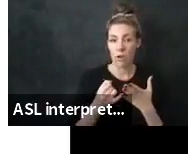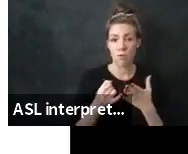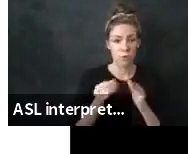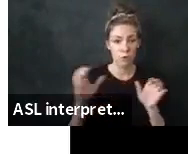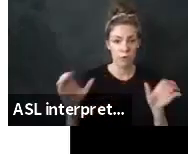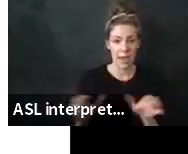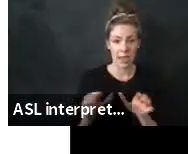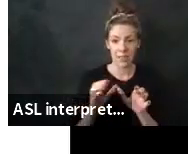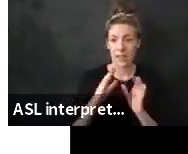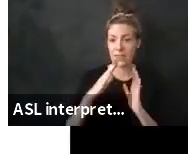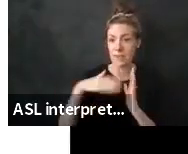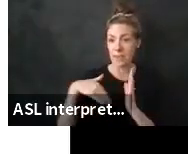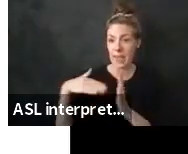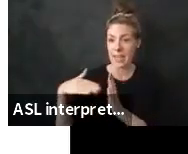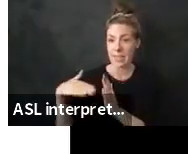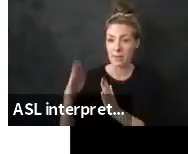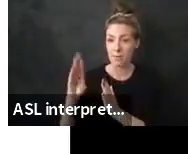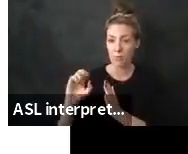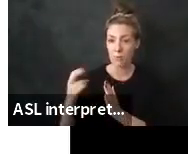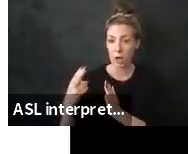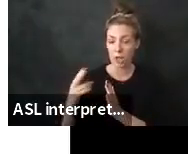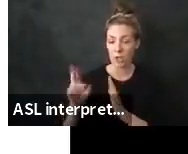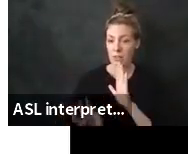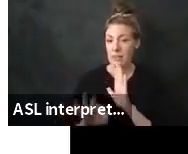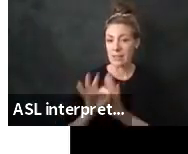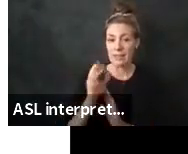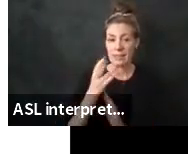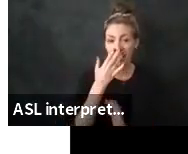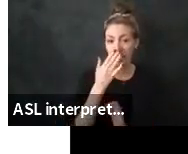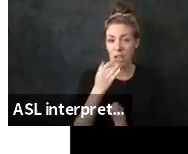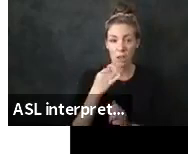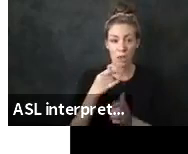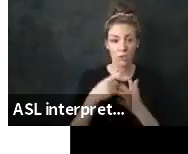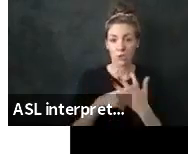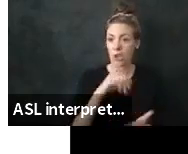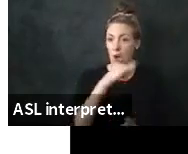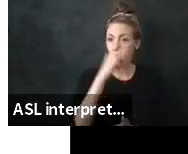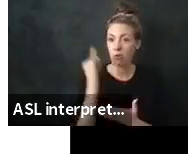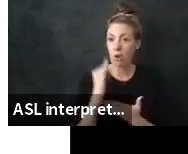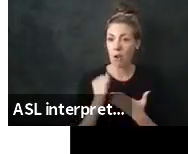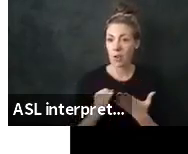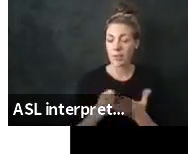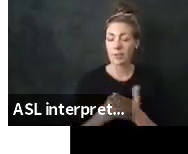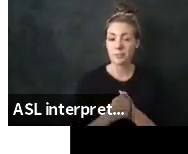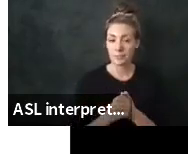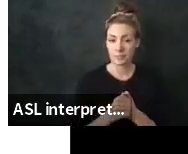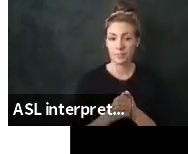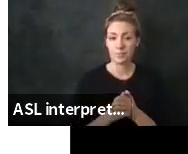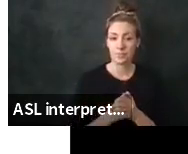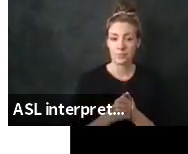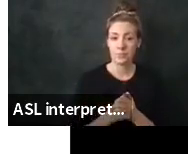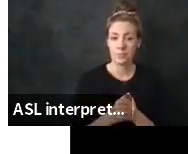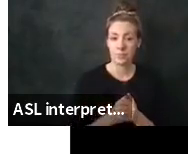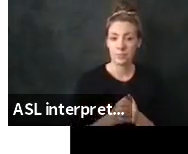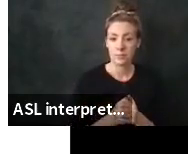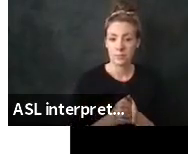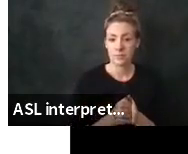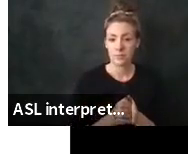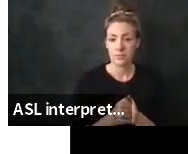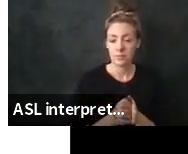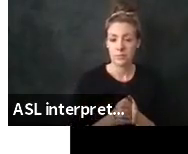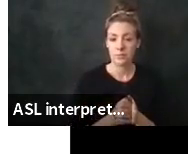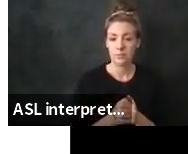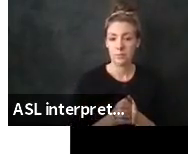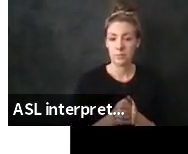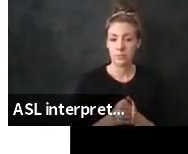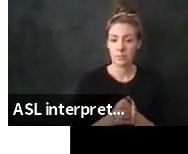paintbrush feature, you select a color and start drawing your first district. When you have this population tab opened up, it'll